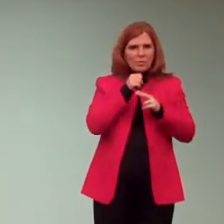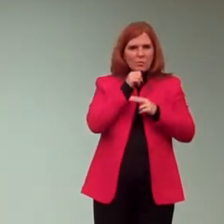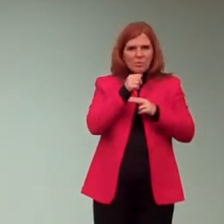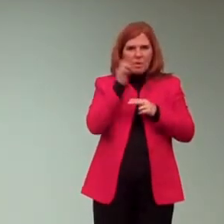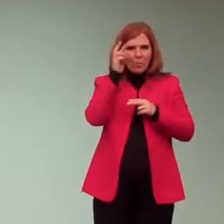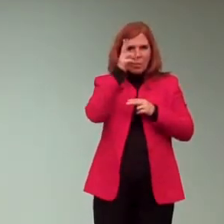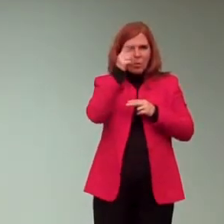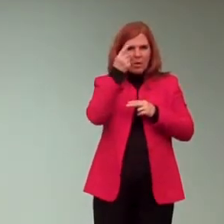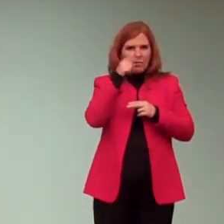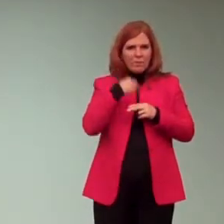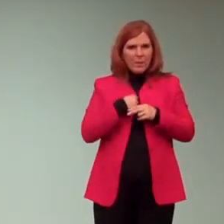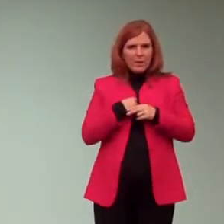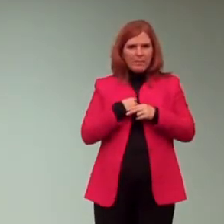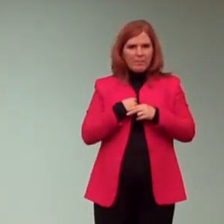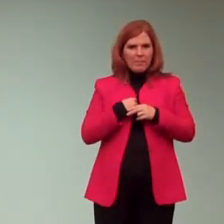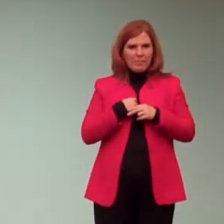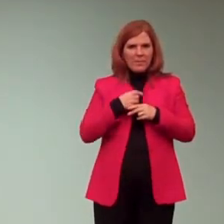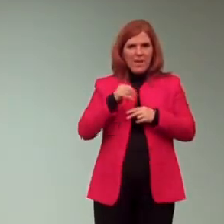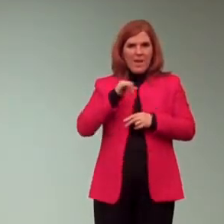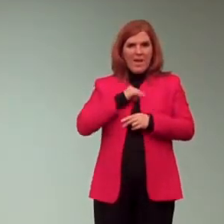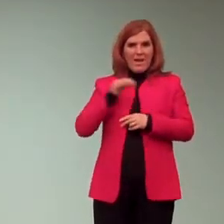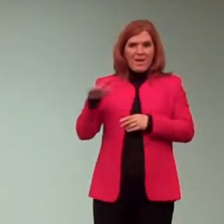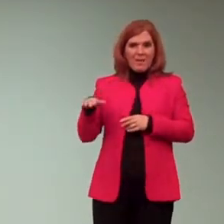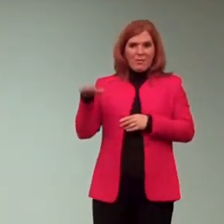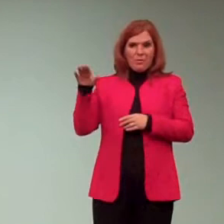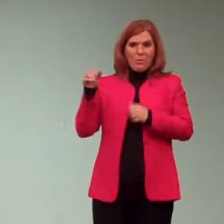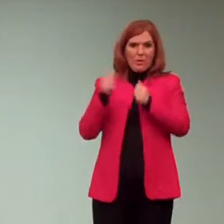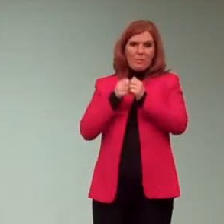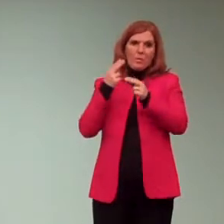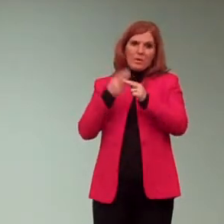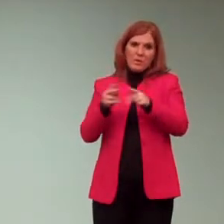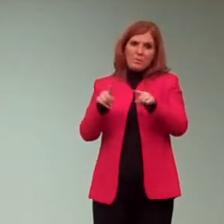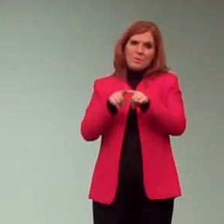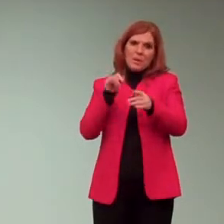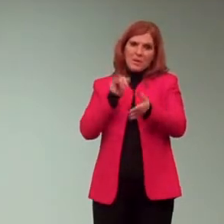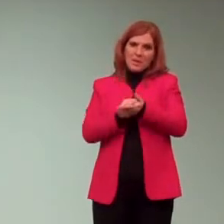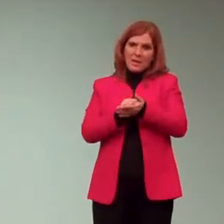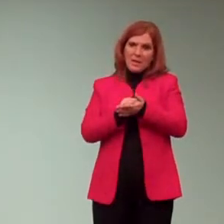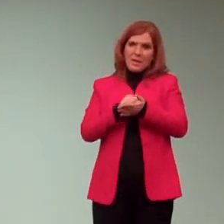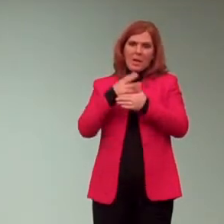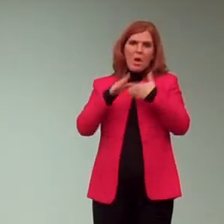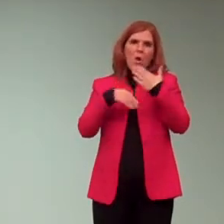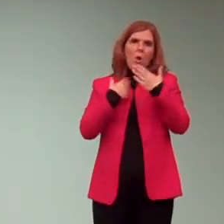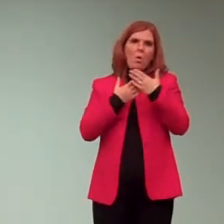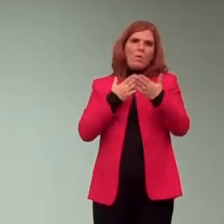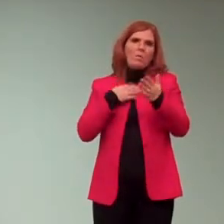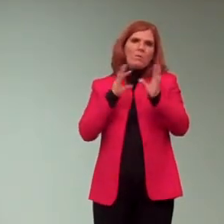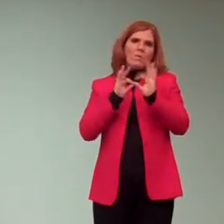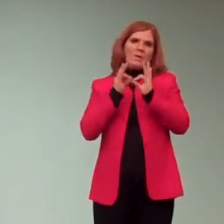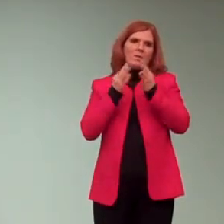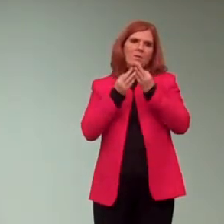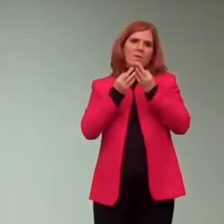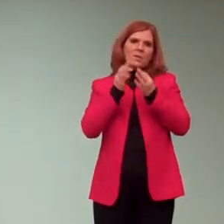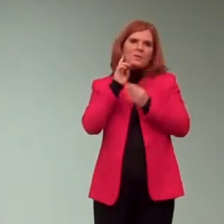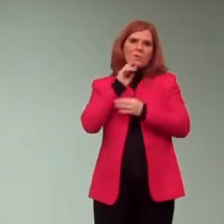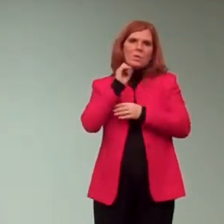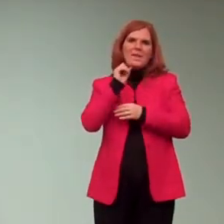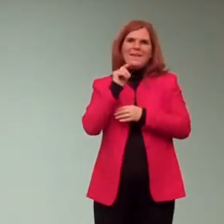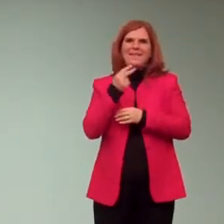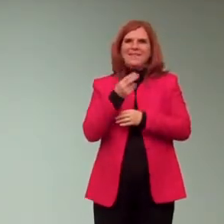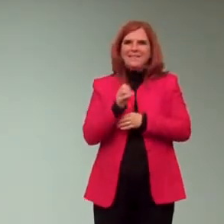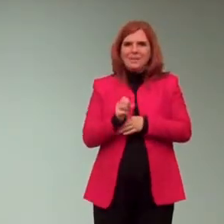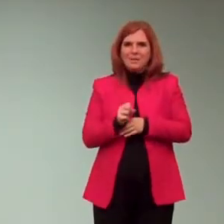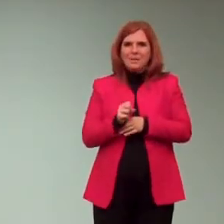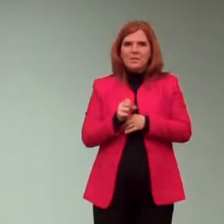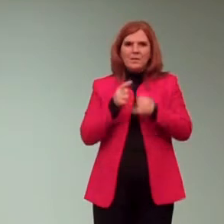me. I grew up with names like that. All of my friends were Itches and Skis